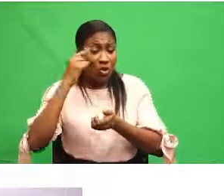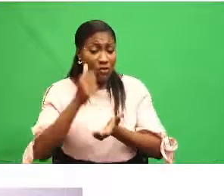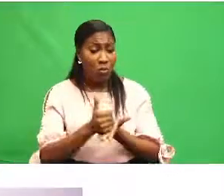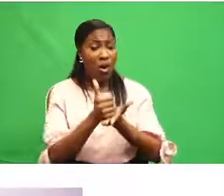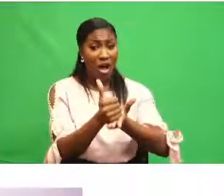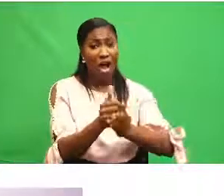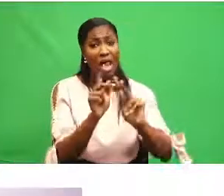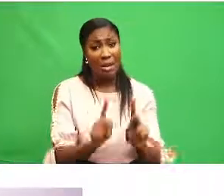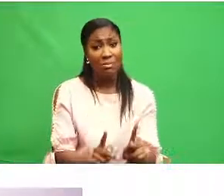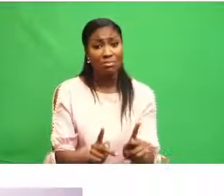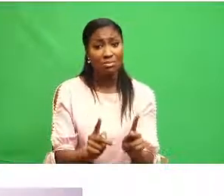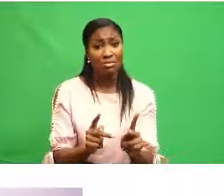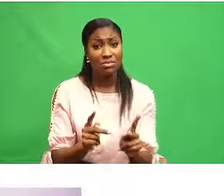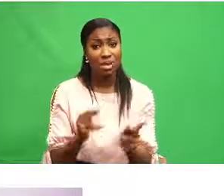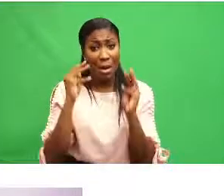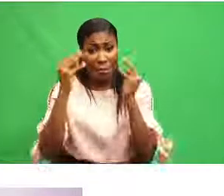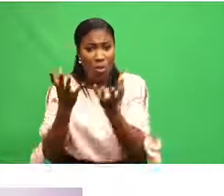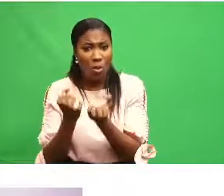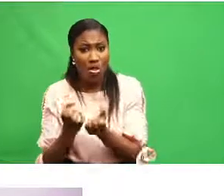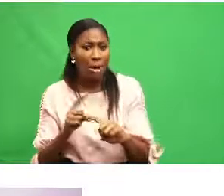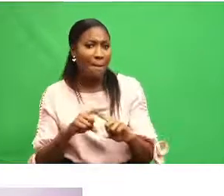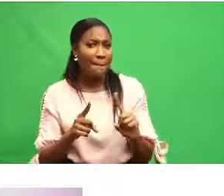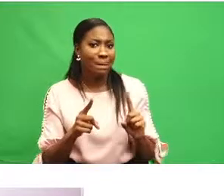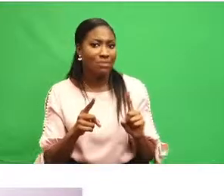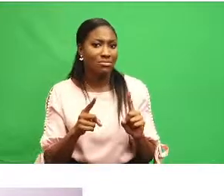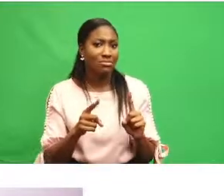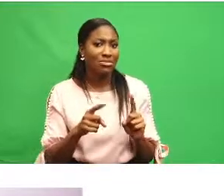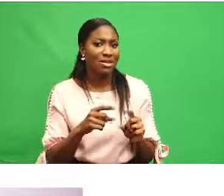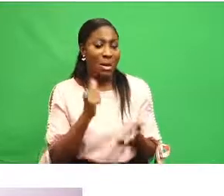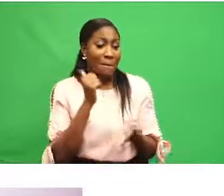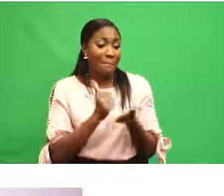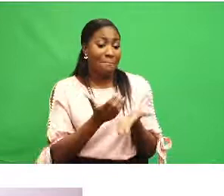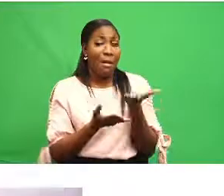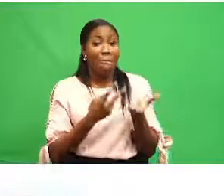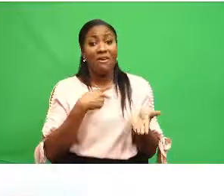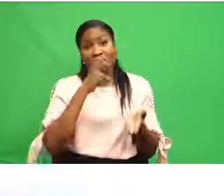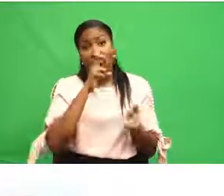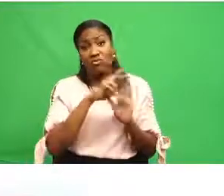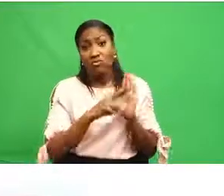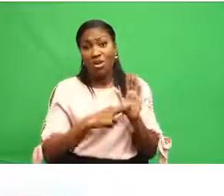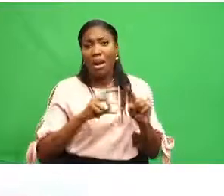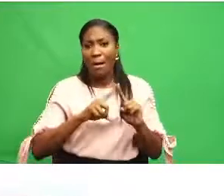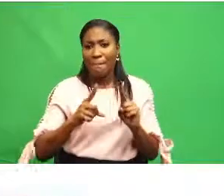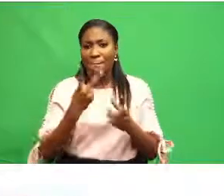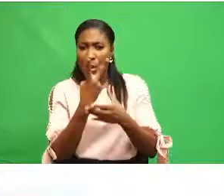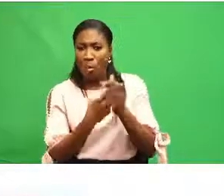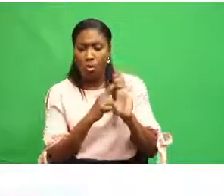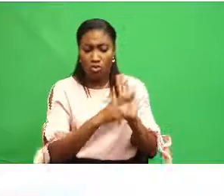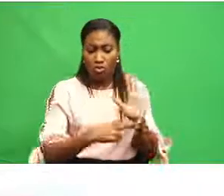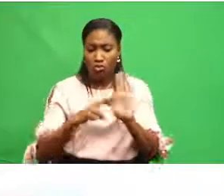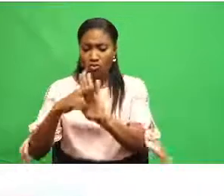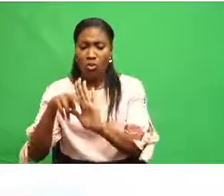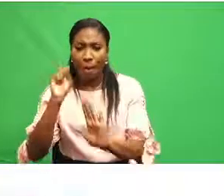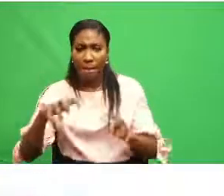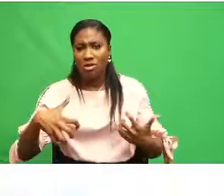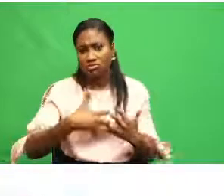Indeed. Right? Indeed. Of course, it must be in accordance with our policies in terms of the conditionalities that you have to satisfy, you need to meet.